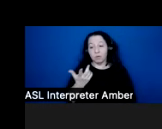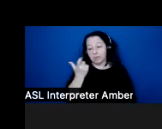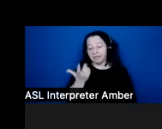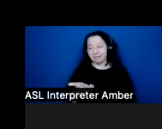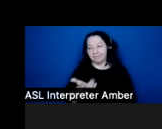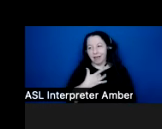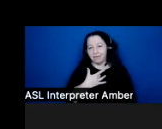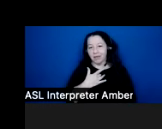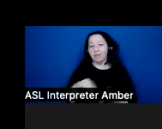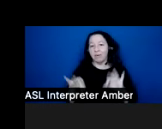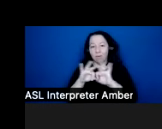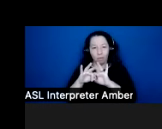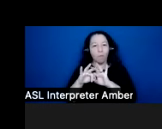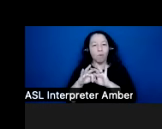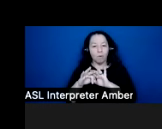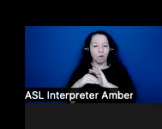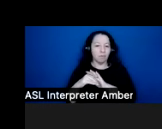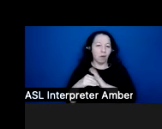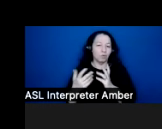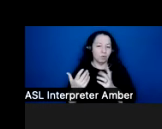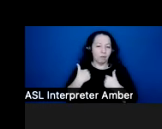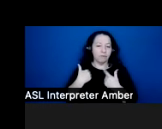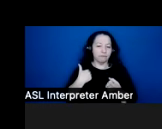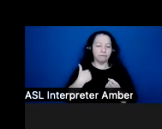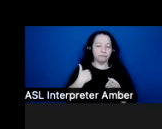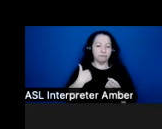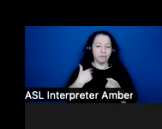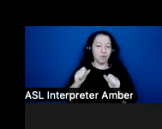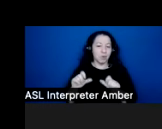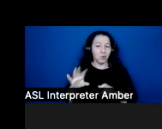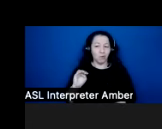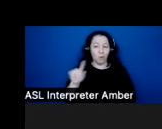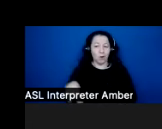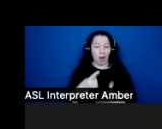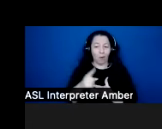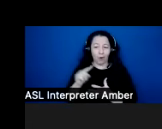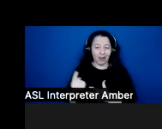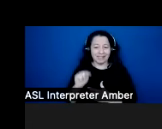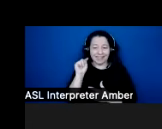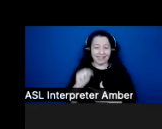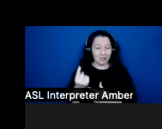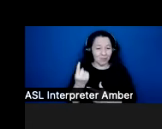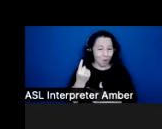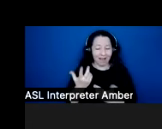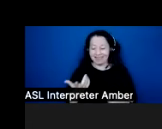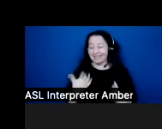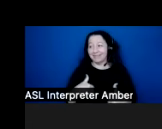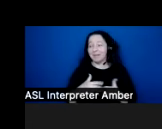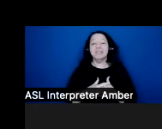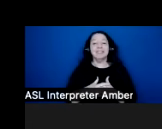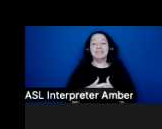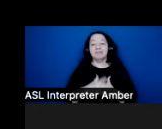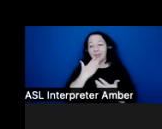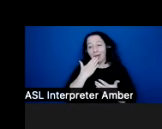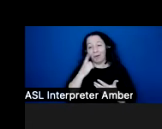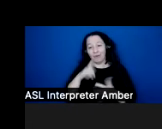is an important module. I think we could probably do a 40-hour just on this module. So I appreciate you taking your time with that,